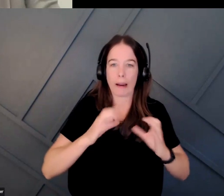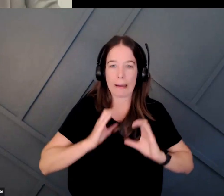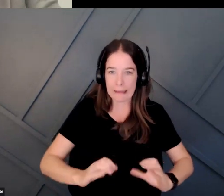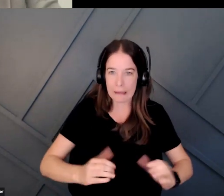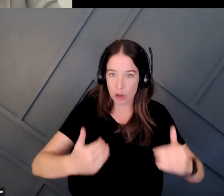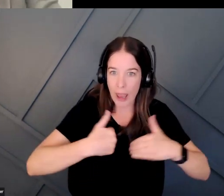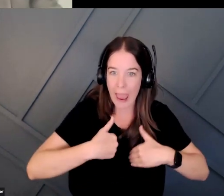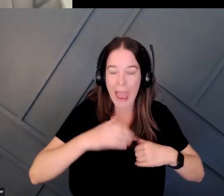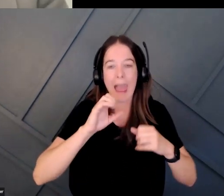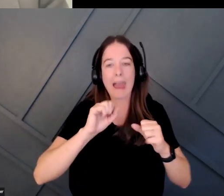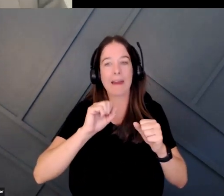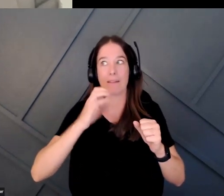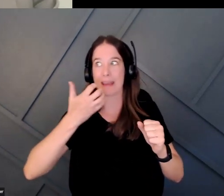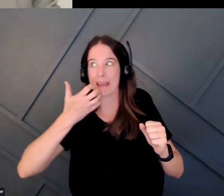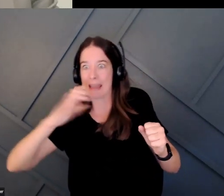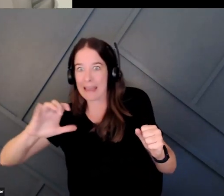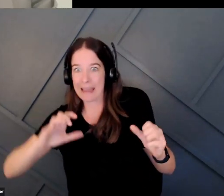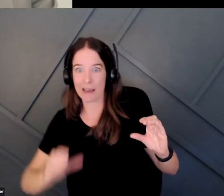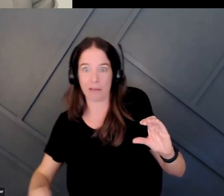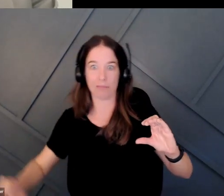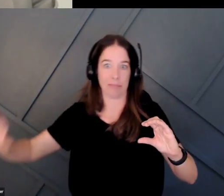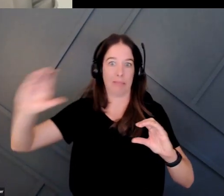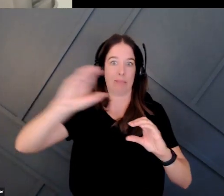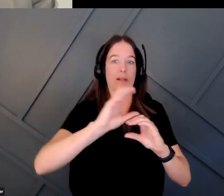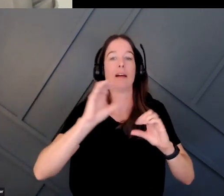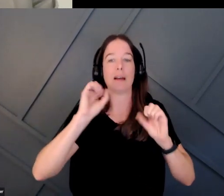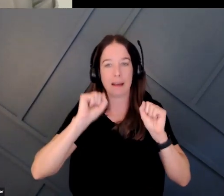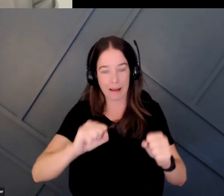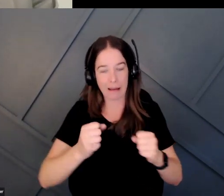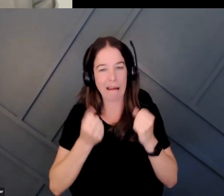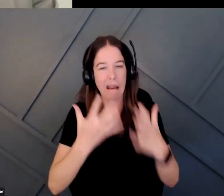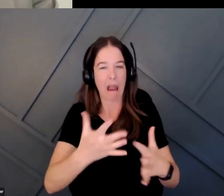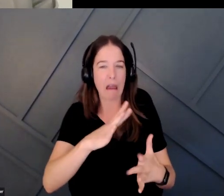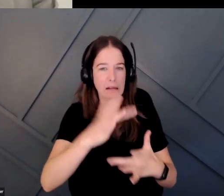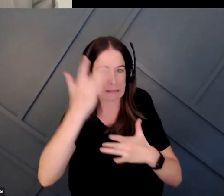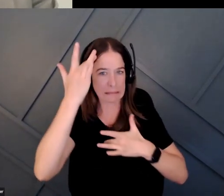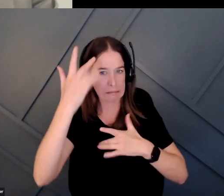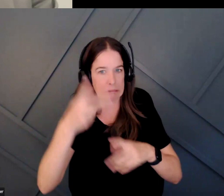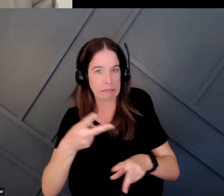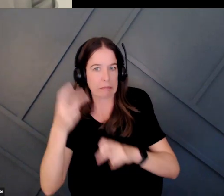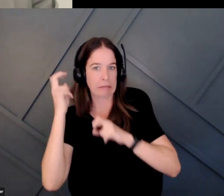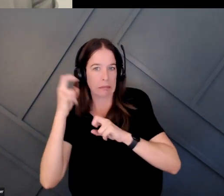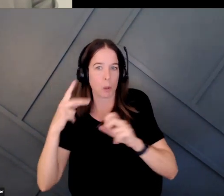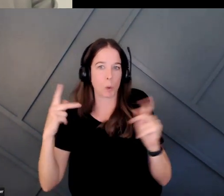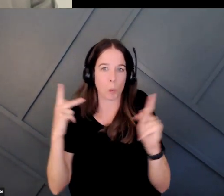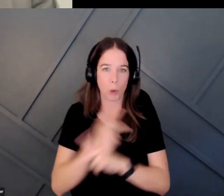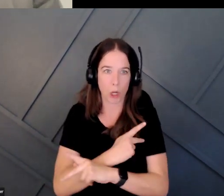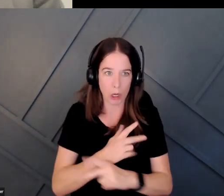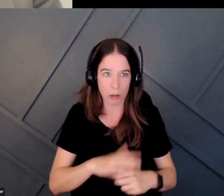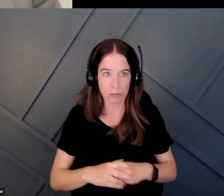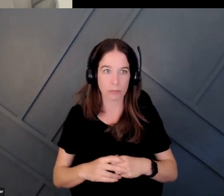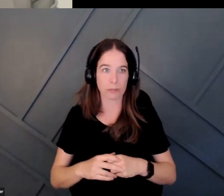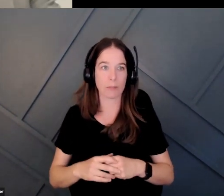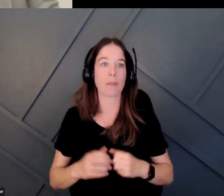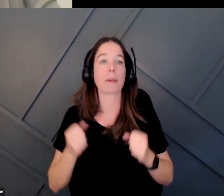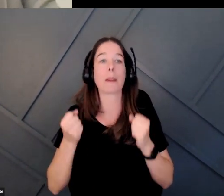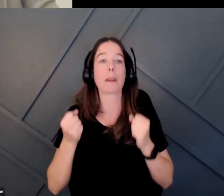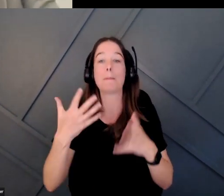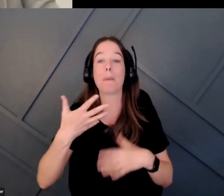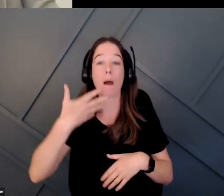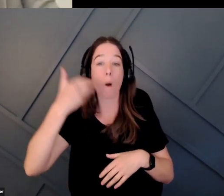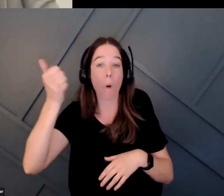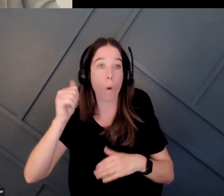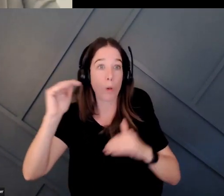diseases. Many older adults and people with disabilities also take prescription medications that affect the body's ability to